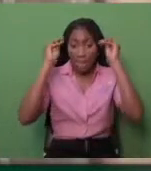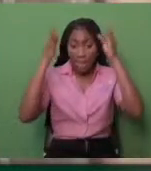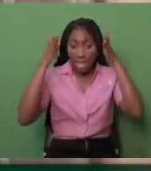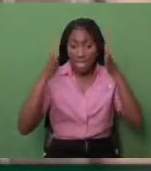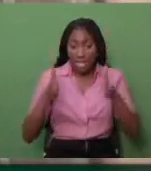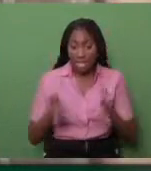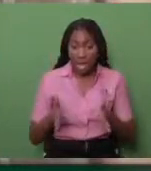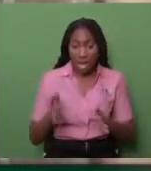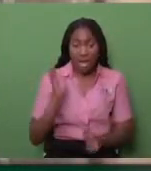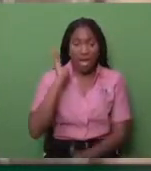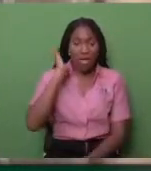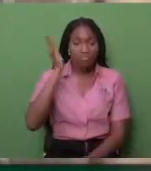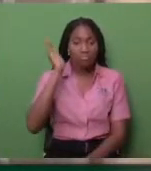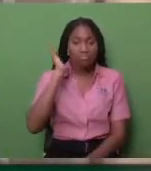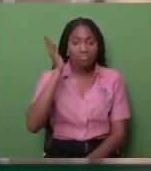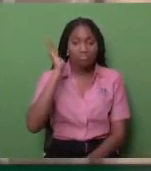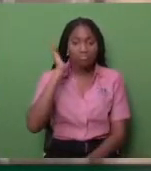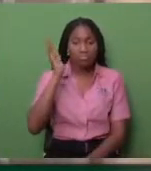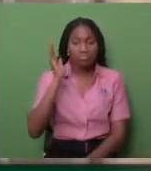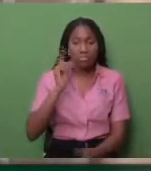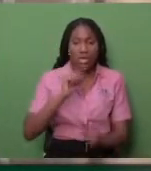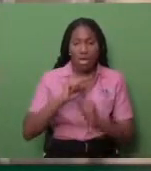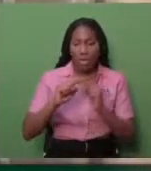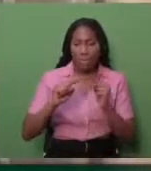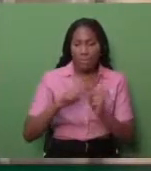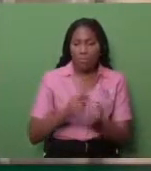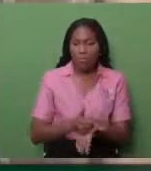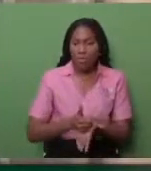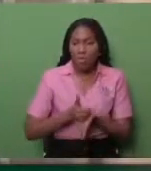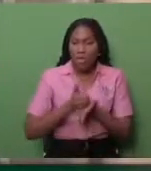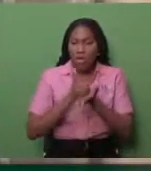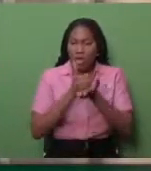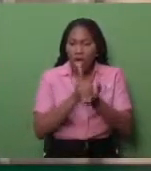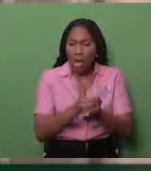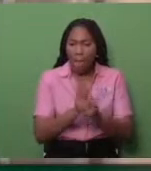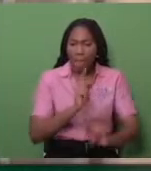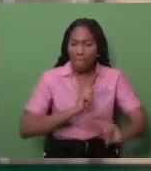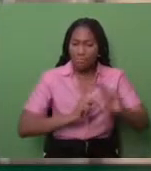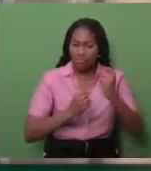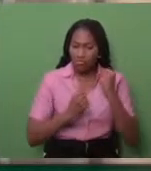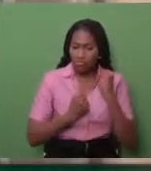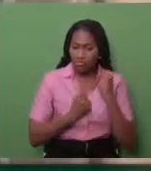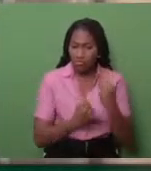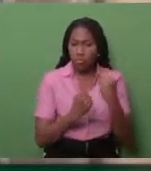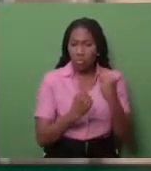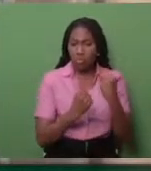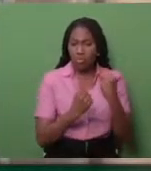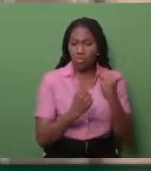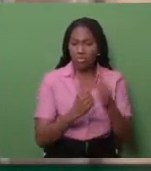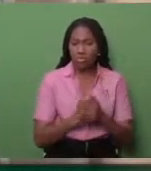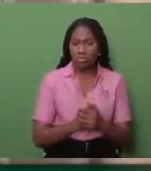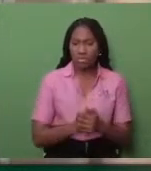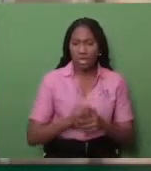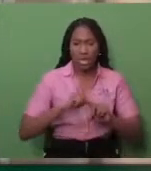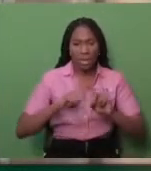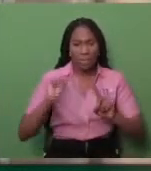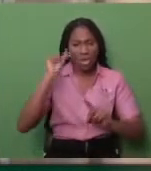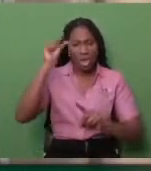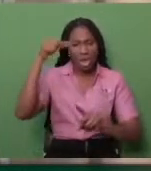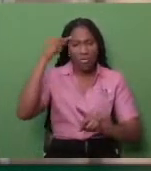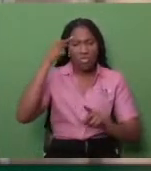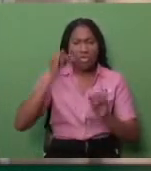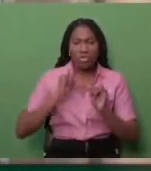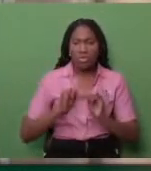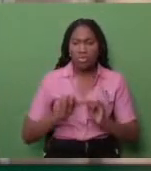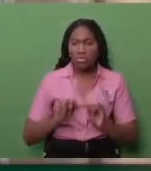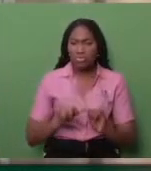minister spoke about strengthening institutions, when in fact this government has had a sustained assault on the independent